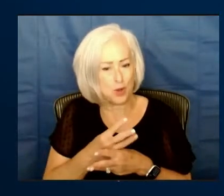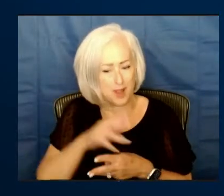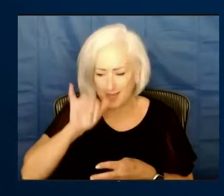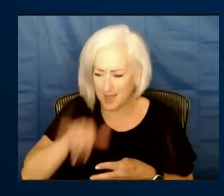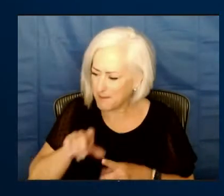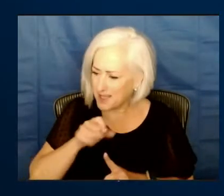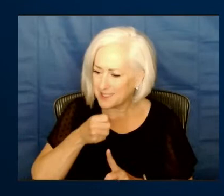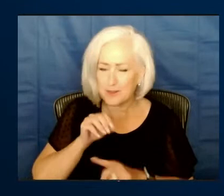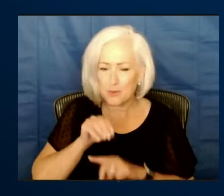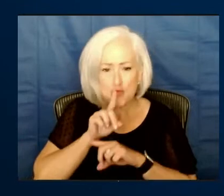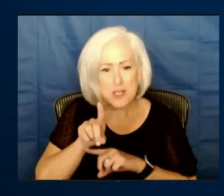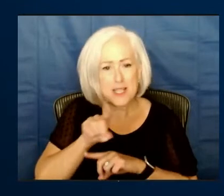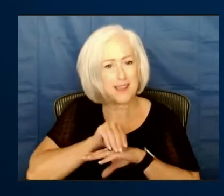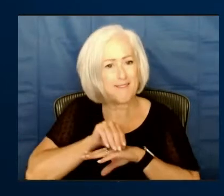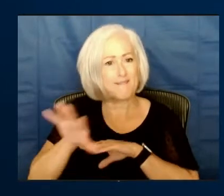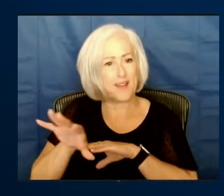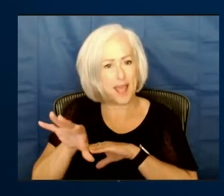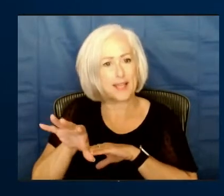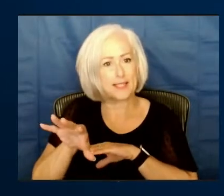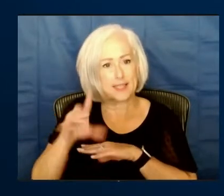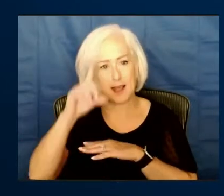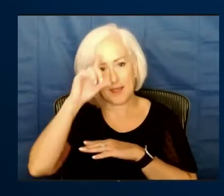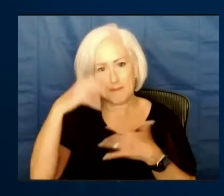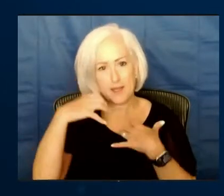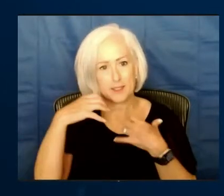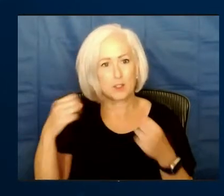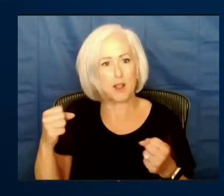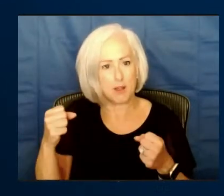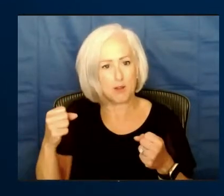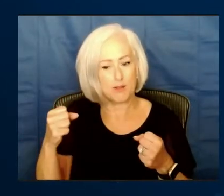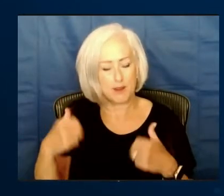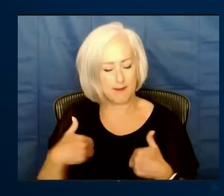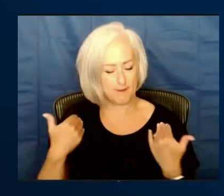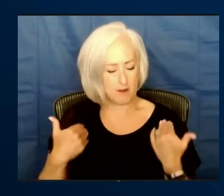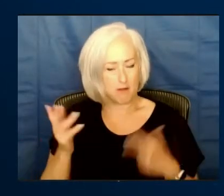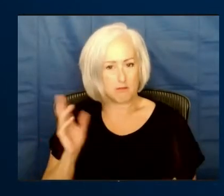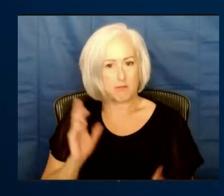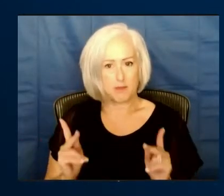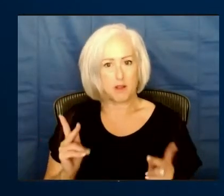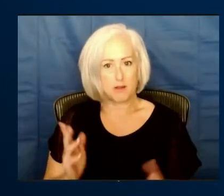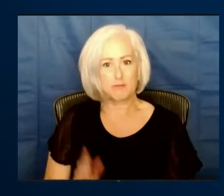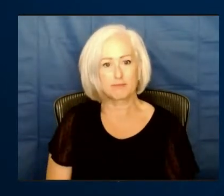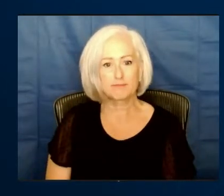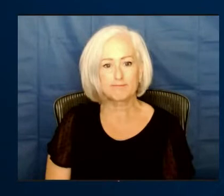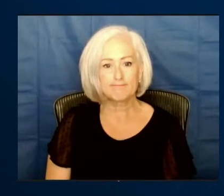the mental well-being of young people.